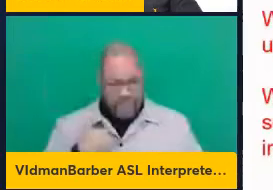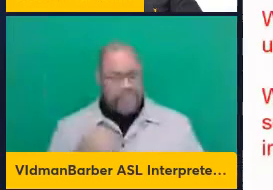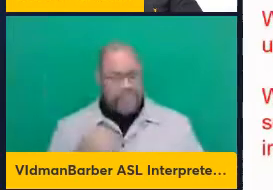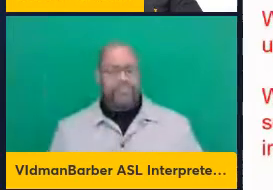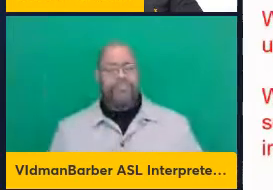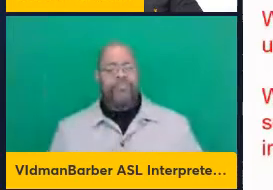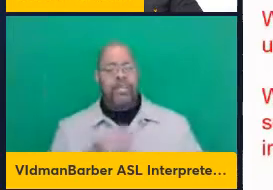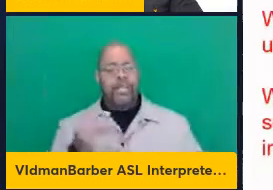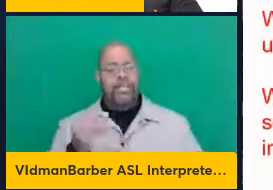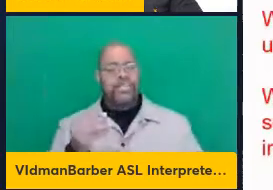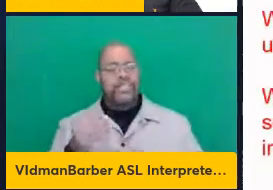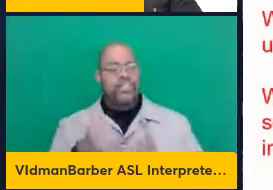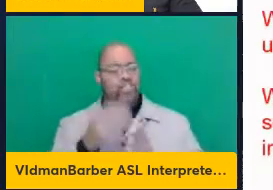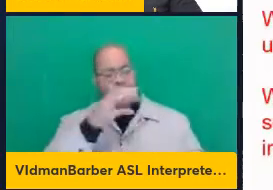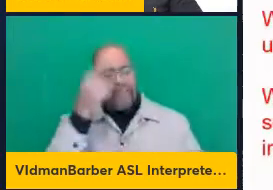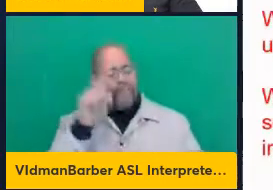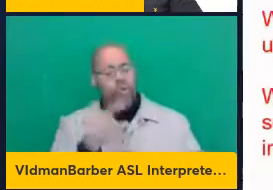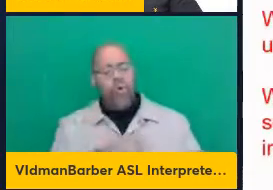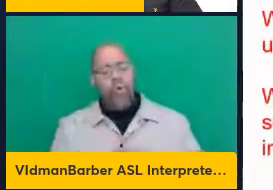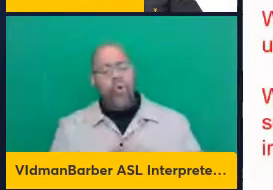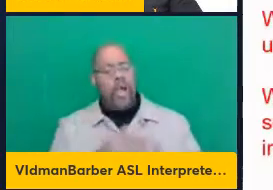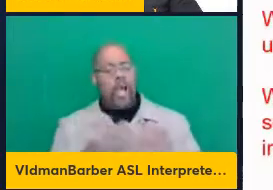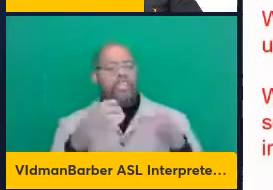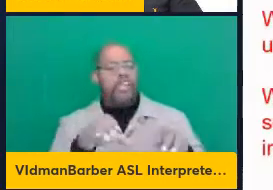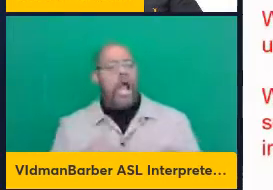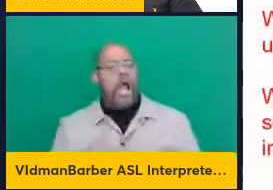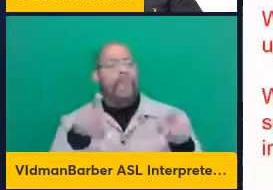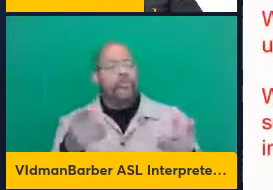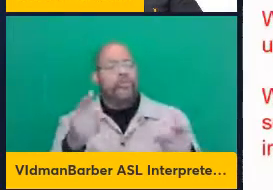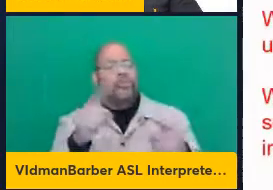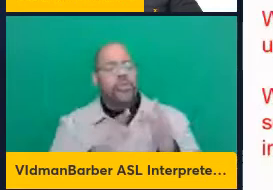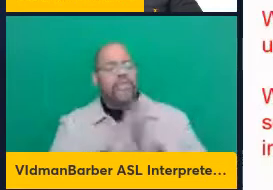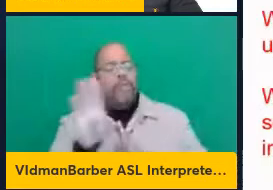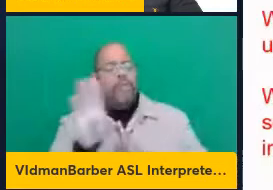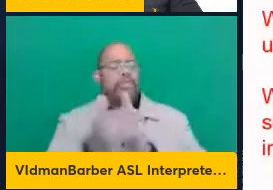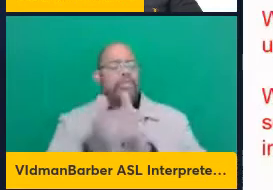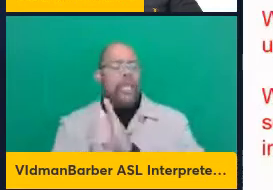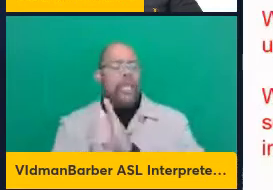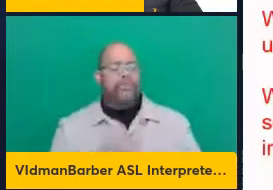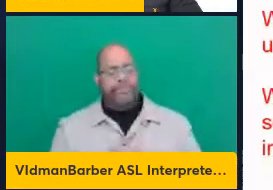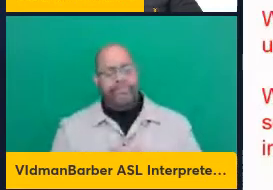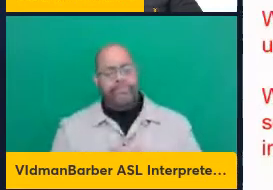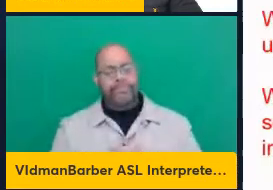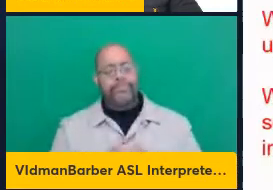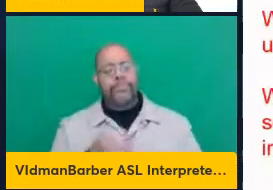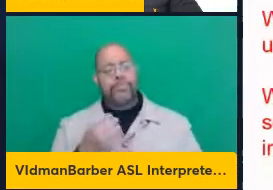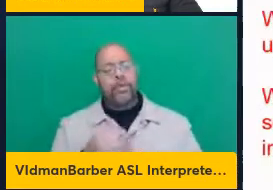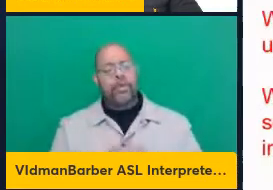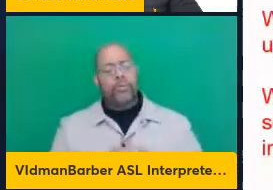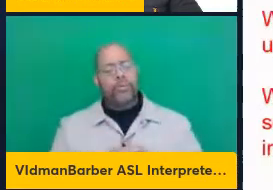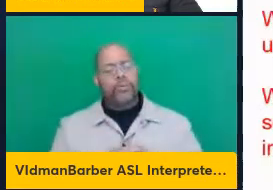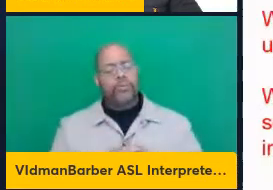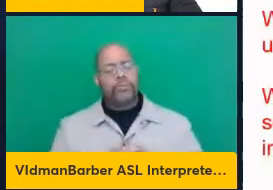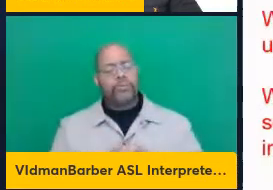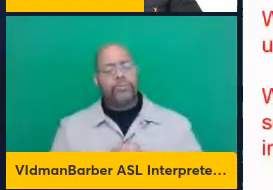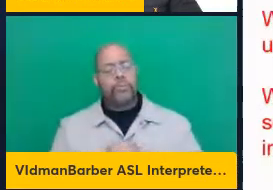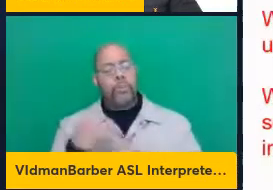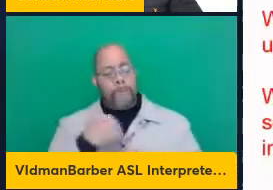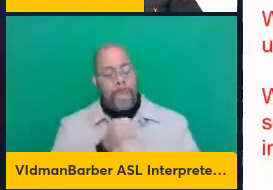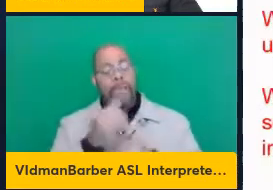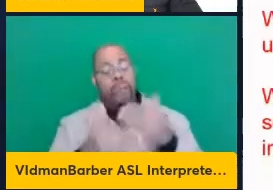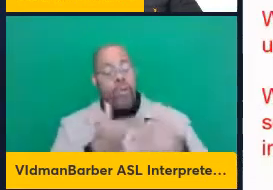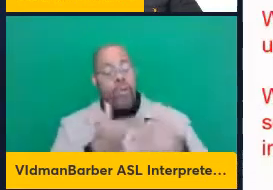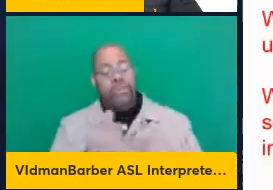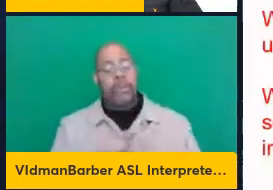they are just looking for a chance to develop their talent. And so we've made progress, but